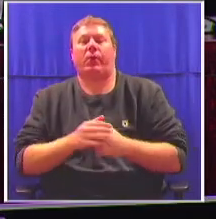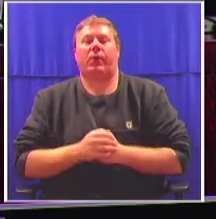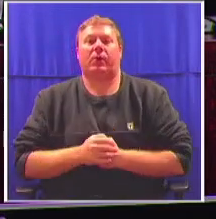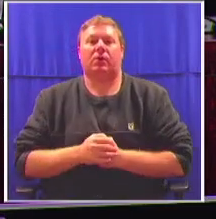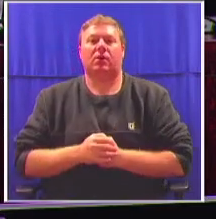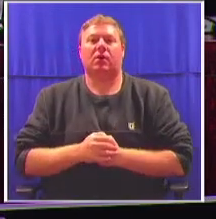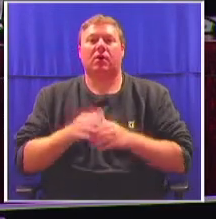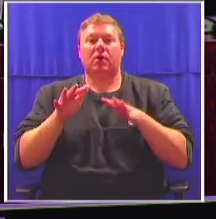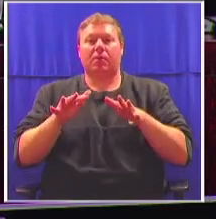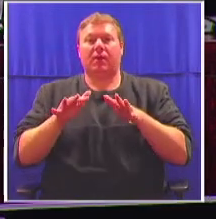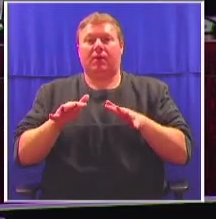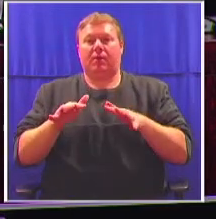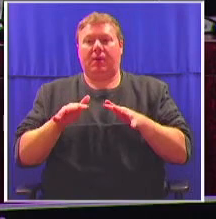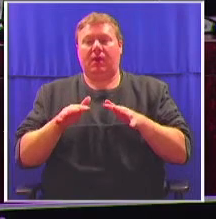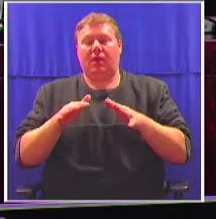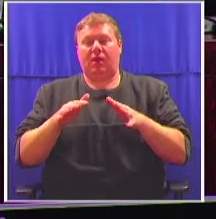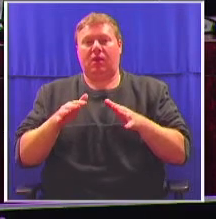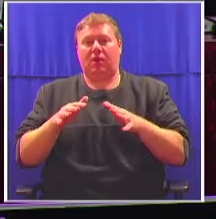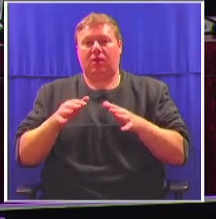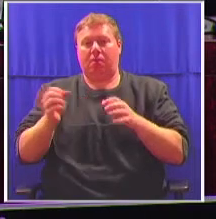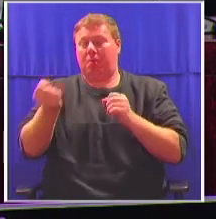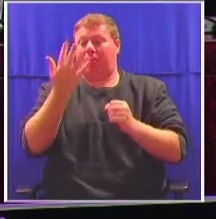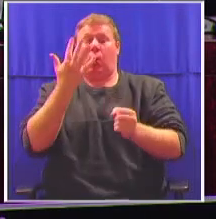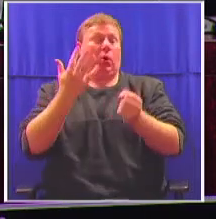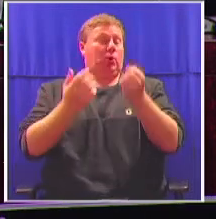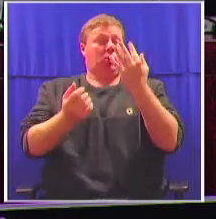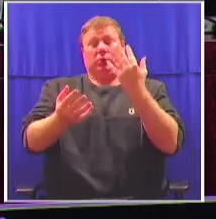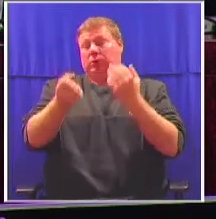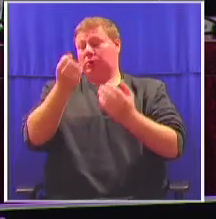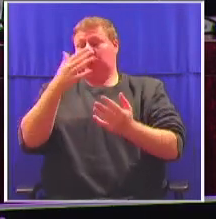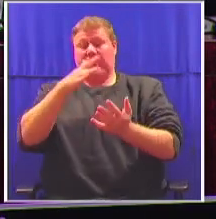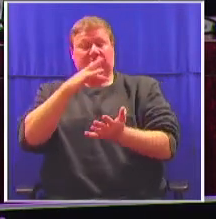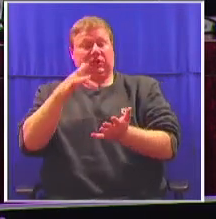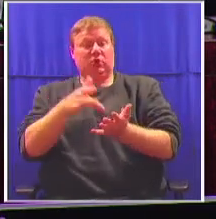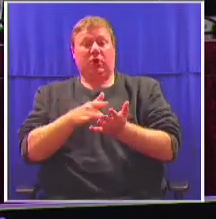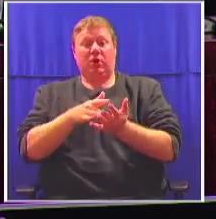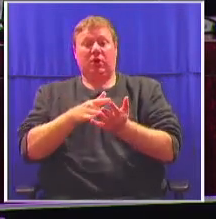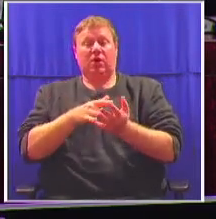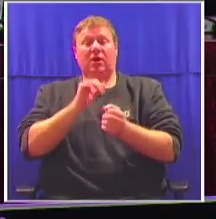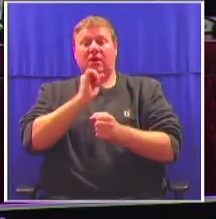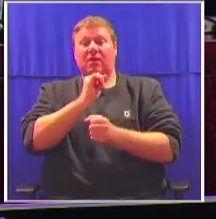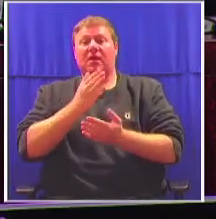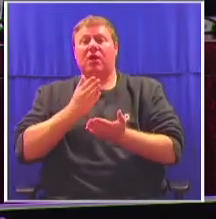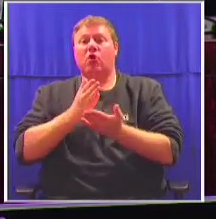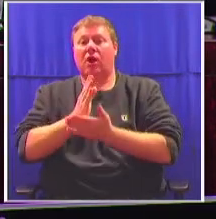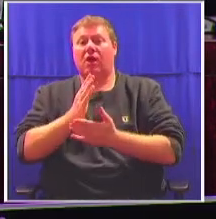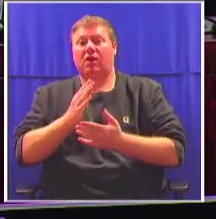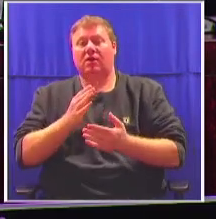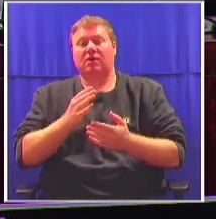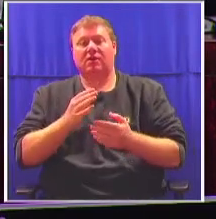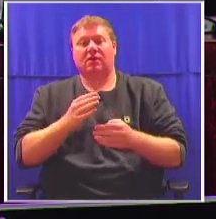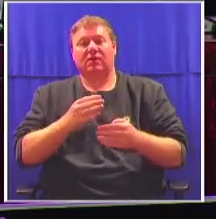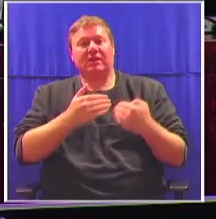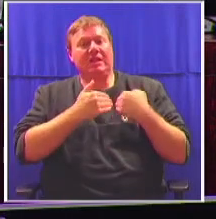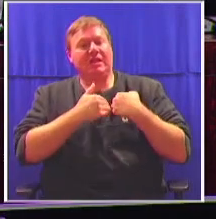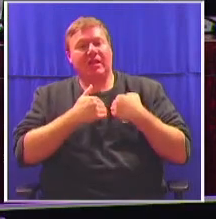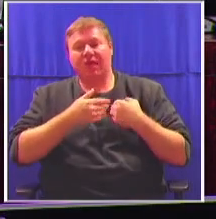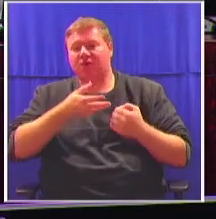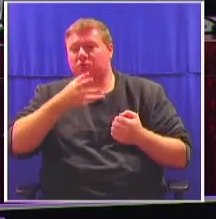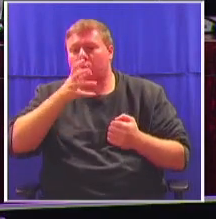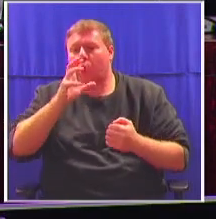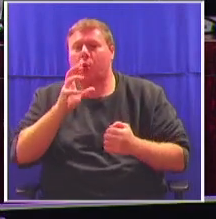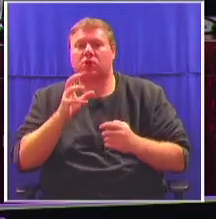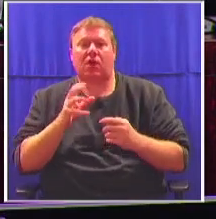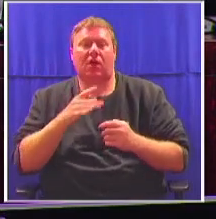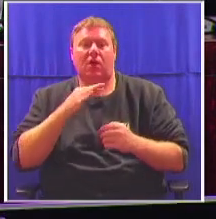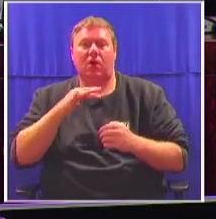citizens are exposed to conditions that imperil their right to safe drinking water, it is